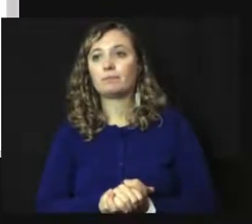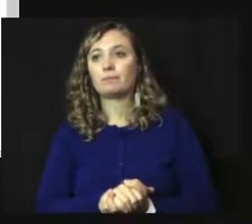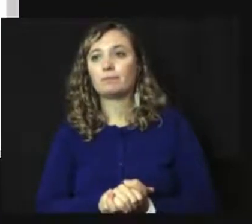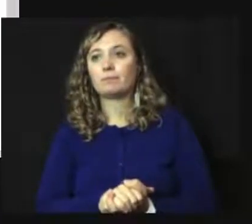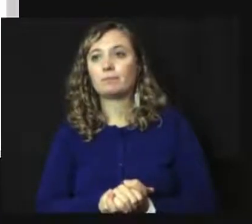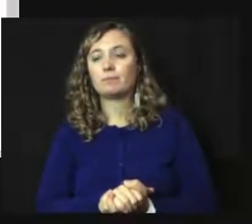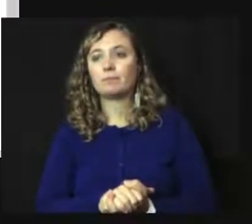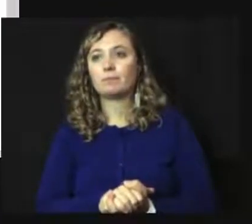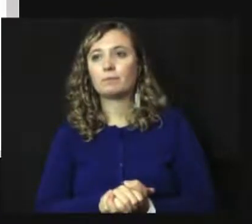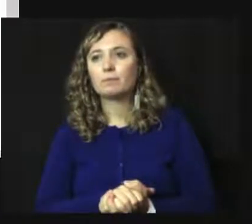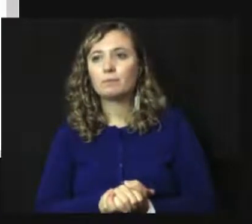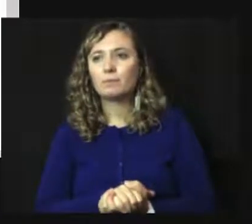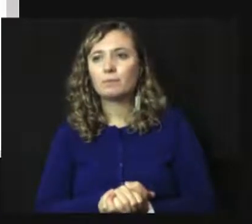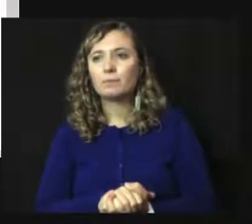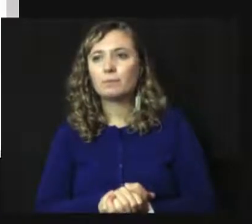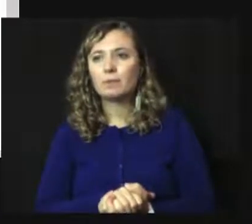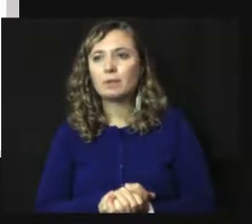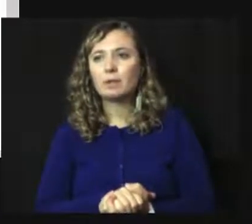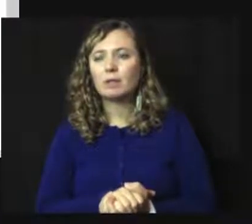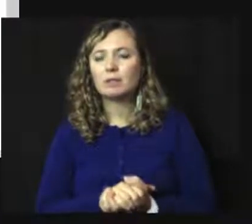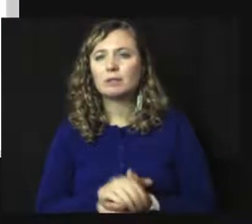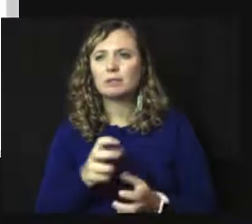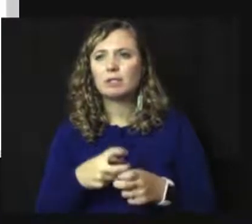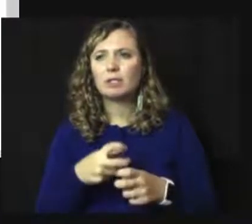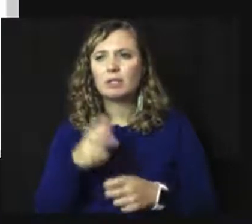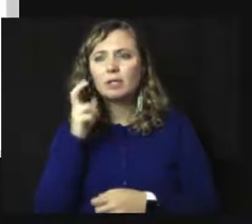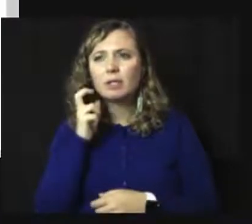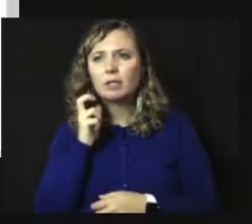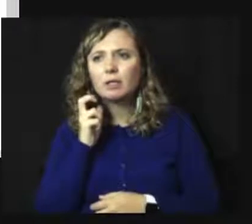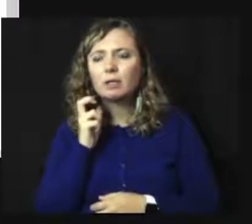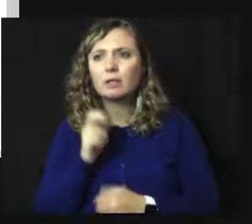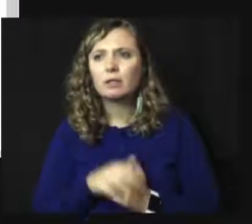Psychiatric disorders. List all major behavioral diagnoses, e.g.